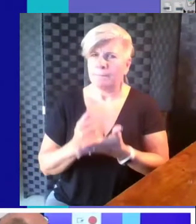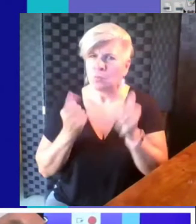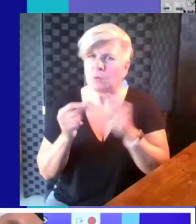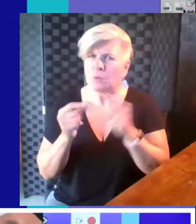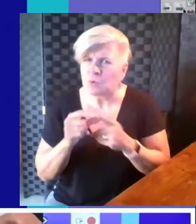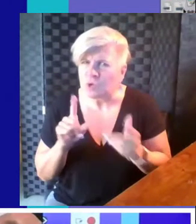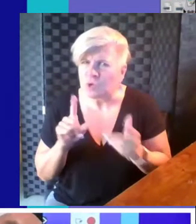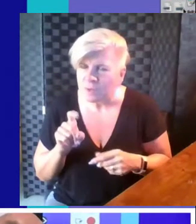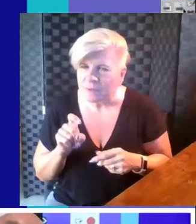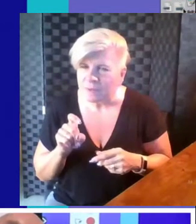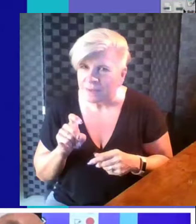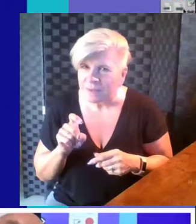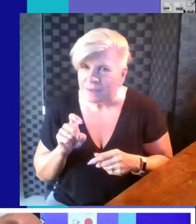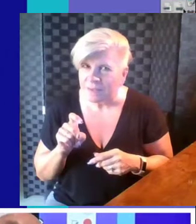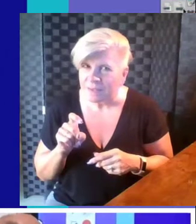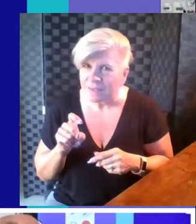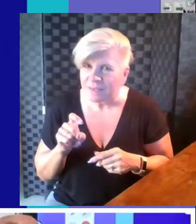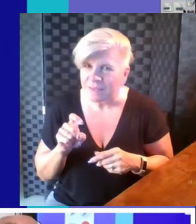going to pick?